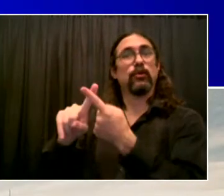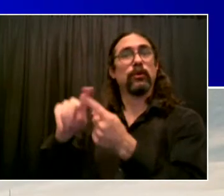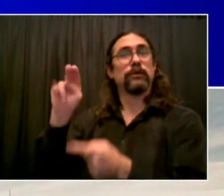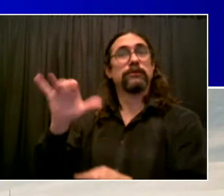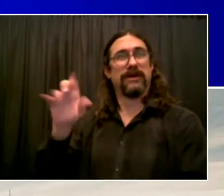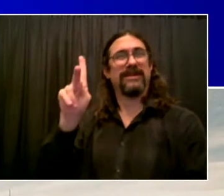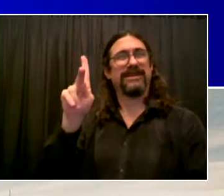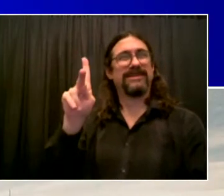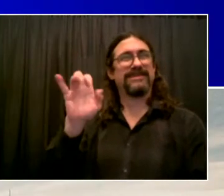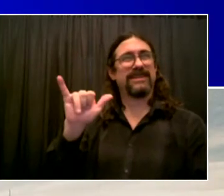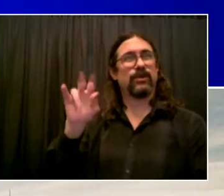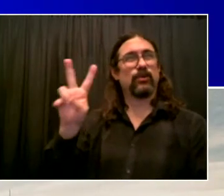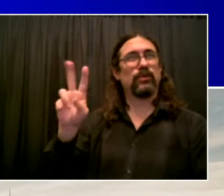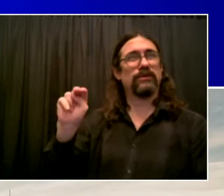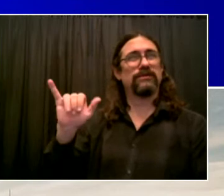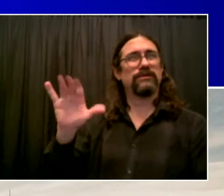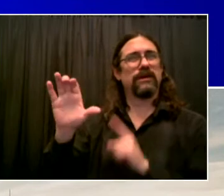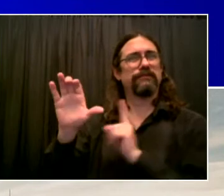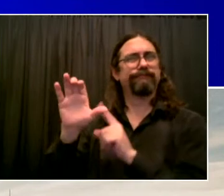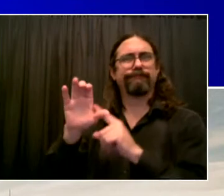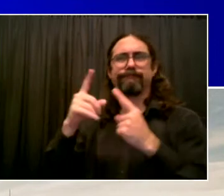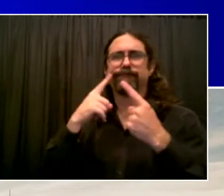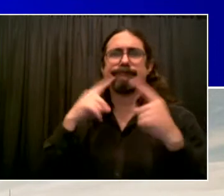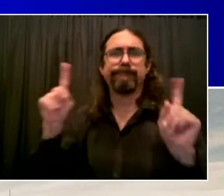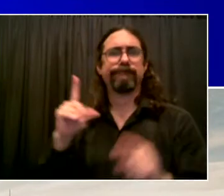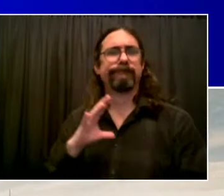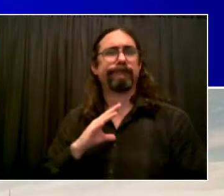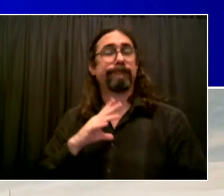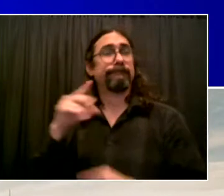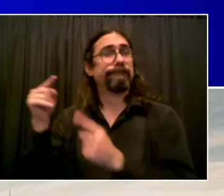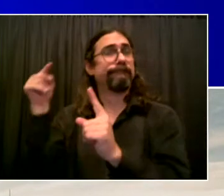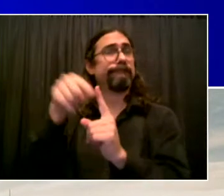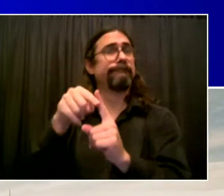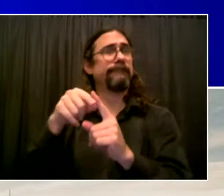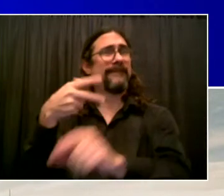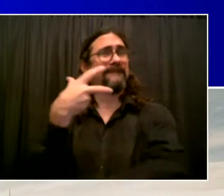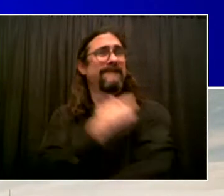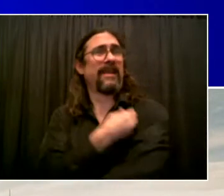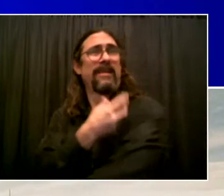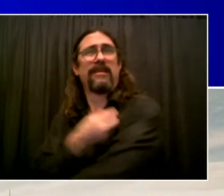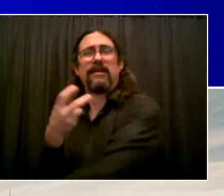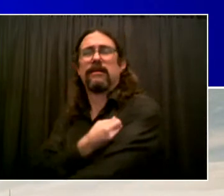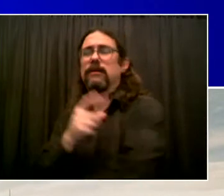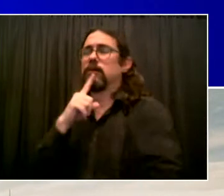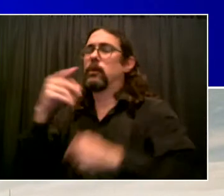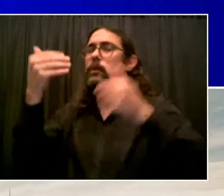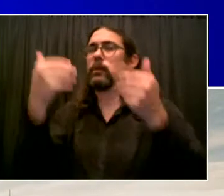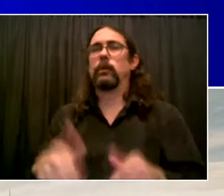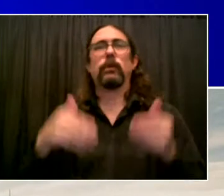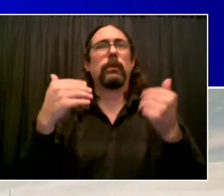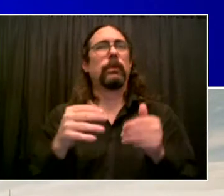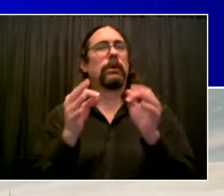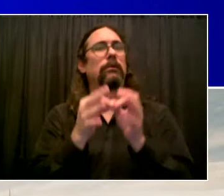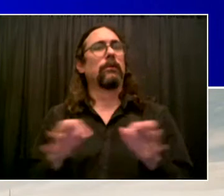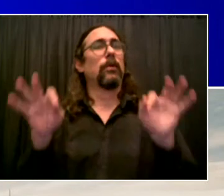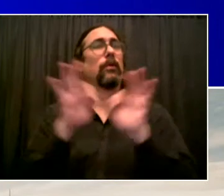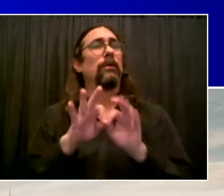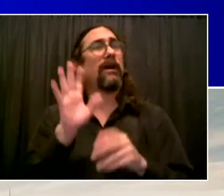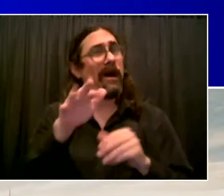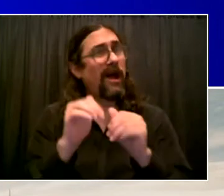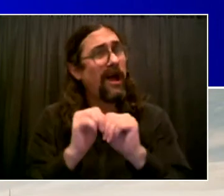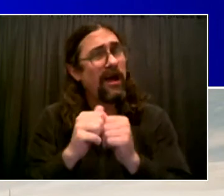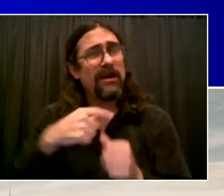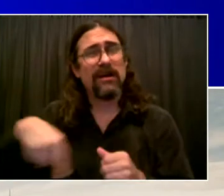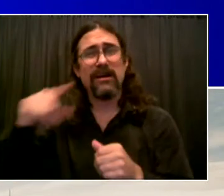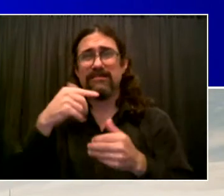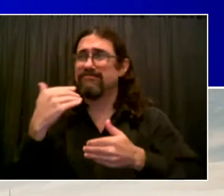recovery, makes everything else possible. We're seeing it before our very eyes as more and more comes back in our city. So Key to